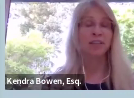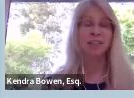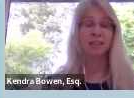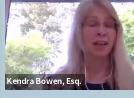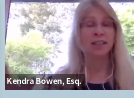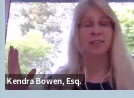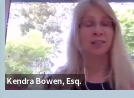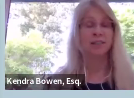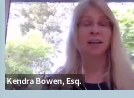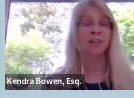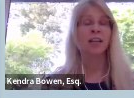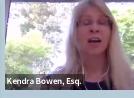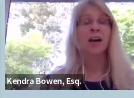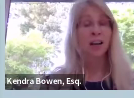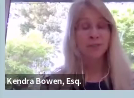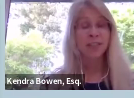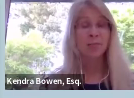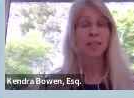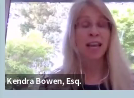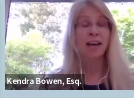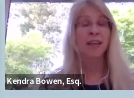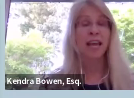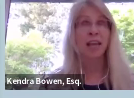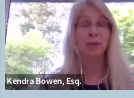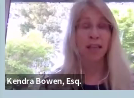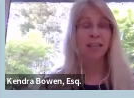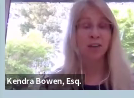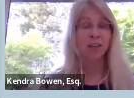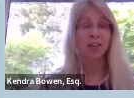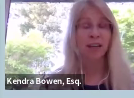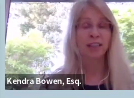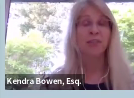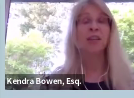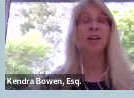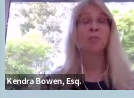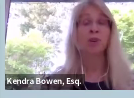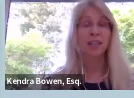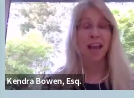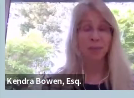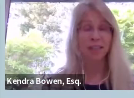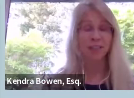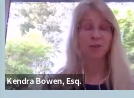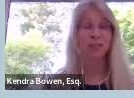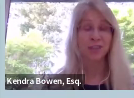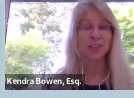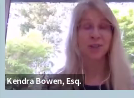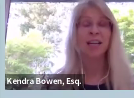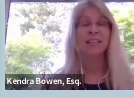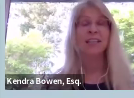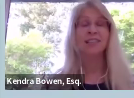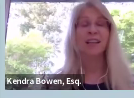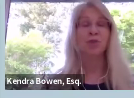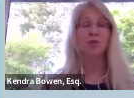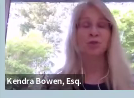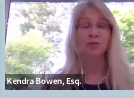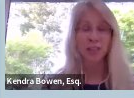institutions around here, Kaiser, Sutter, oftentimes they have a blank healthcare directive that they are more than happy to give to you